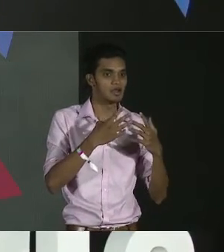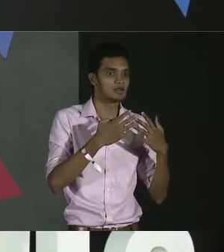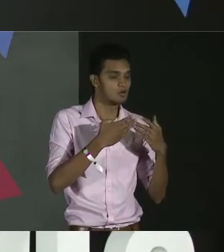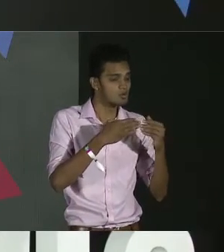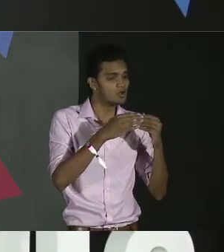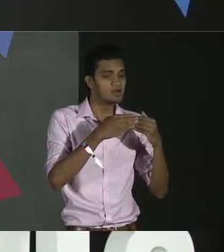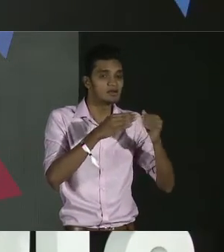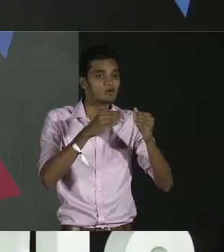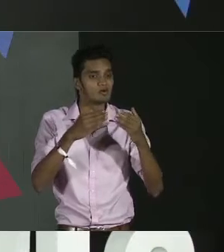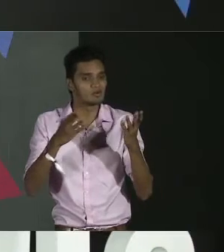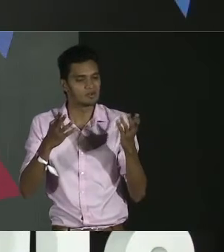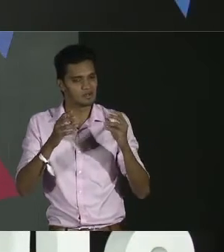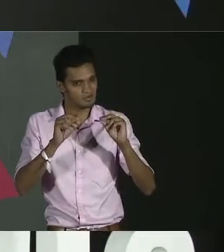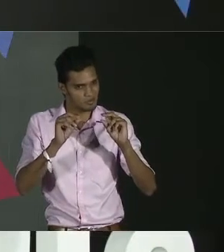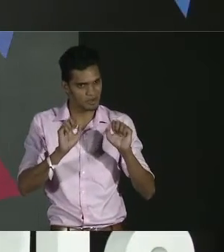amazing things can happen.